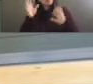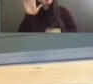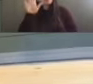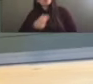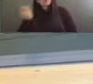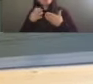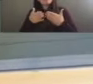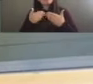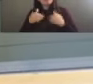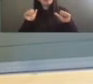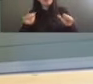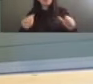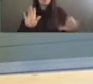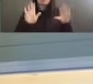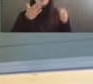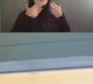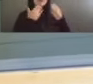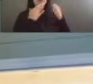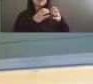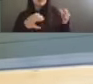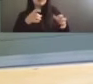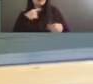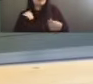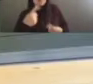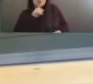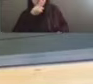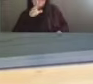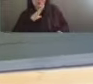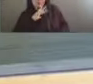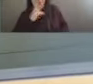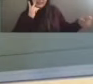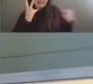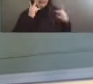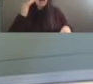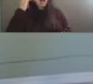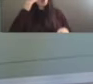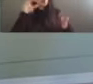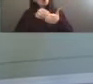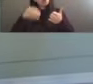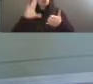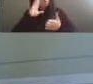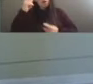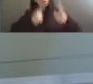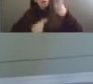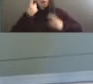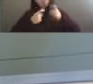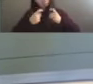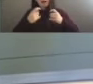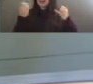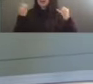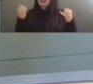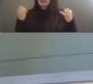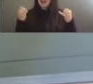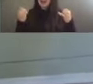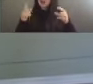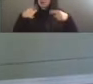so much. This was really cool to see this. I know the kids are going to have questions, so we'll get them on and let